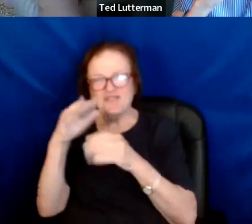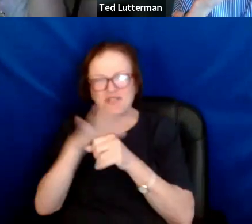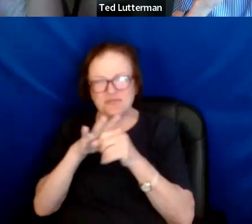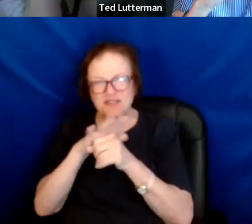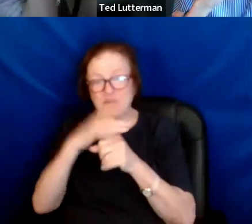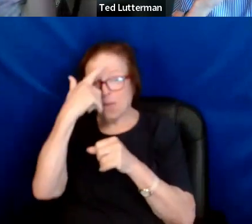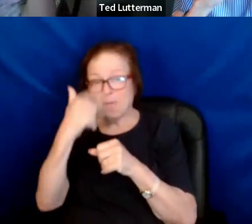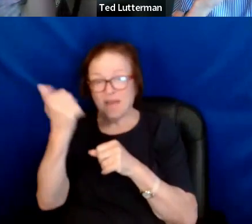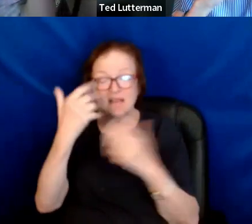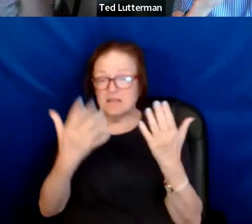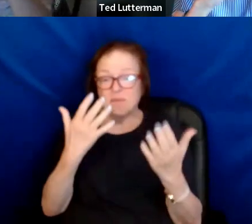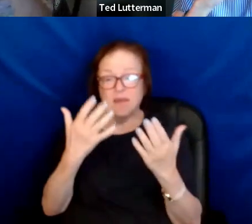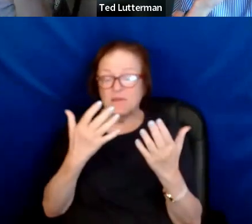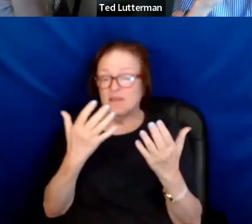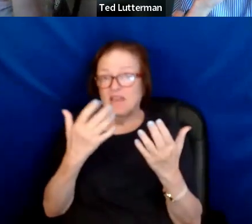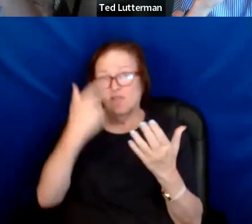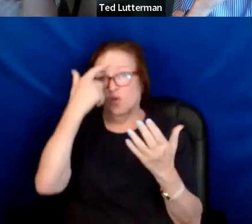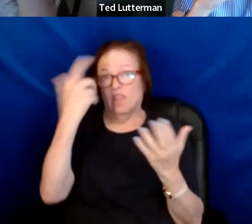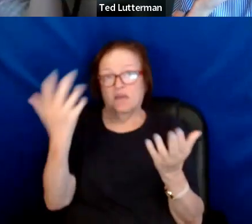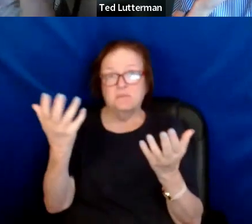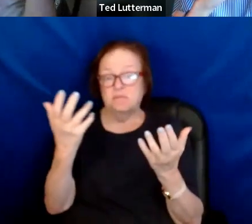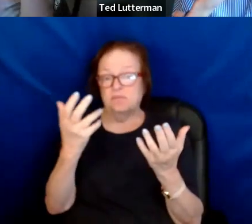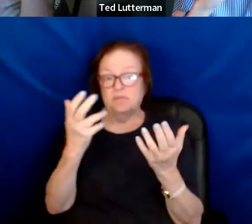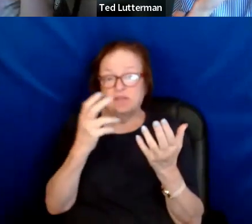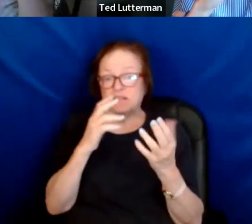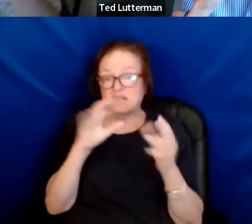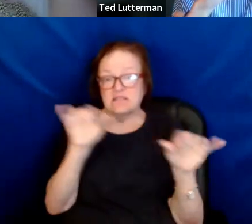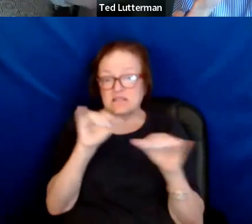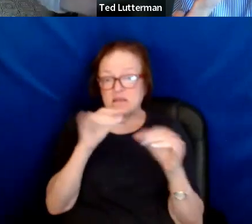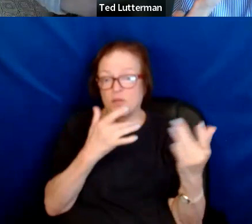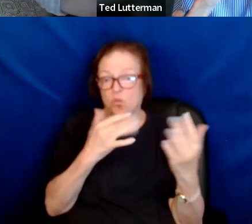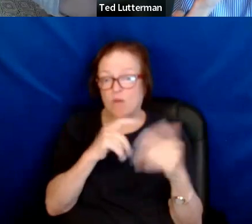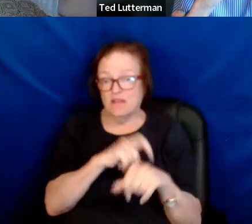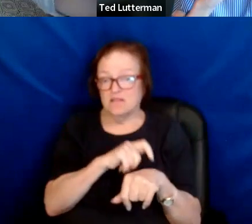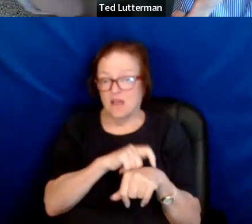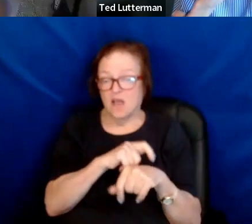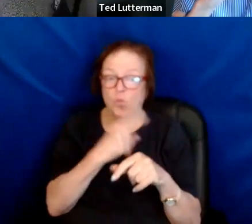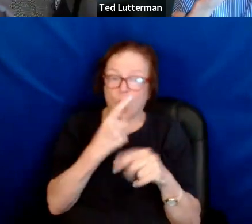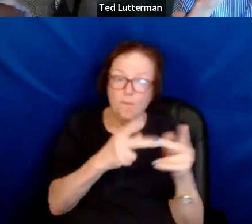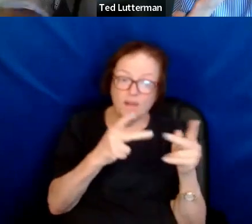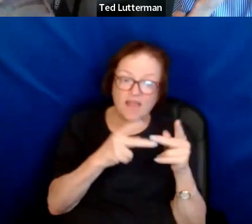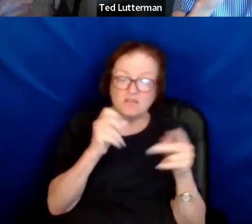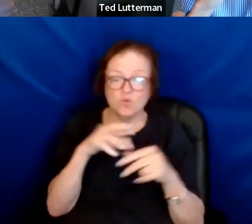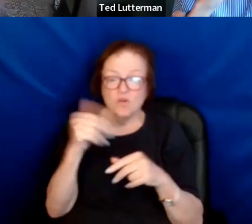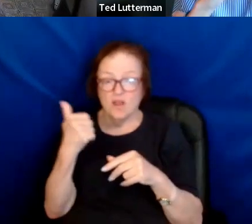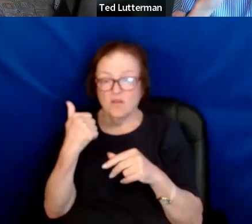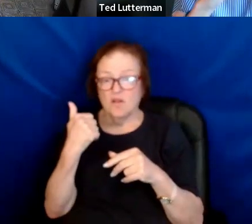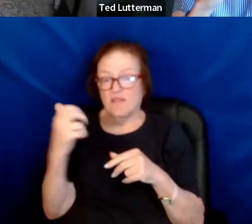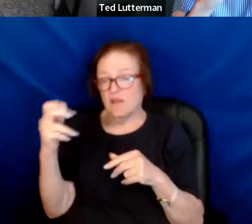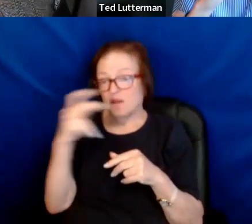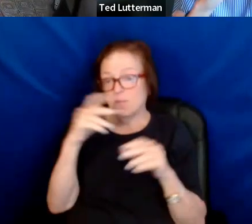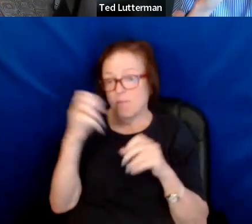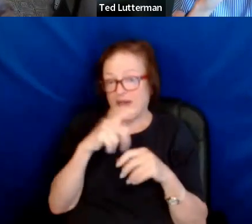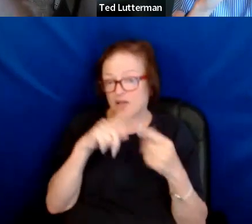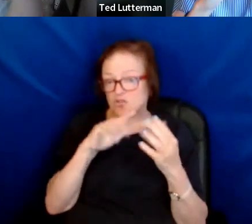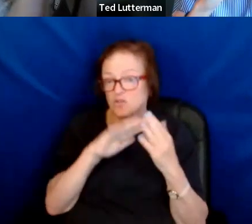it might not matter if you think that it's got similar wait times. It just, you go to one place or the other and then you move back into the community. But